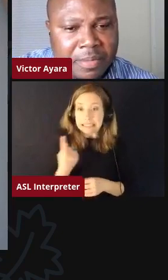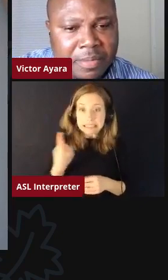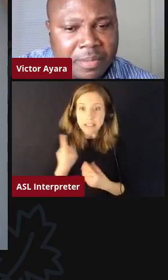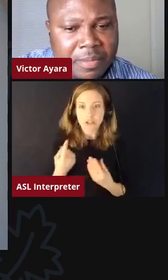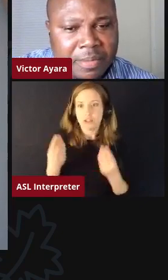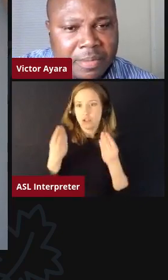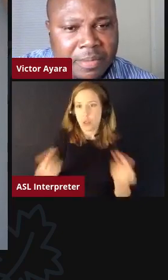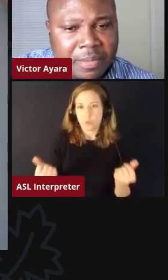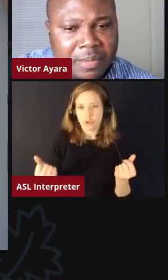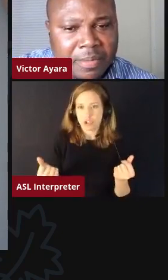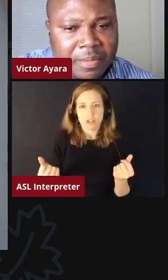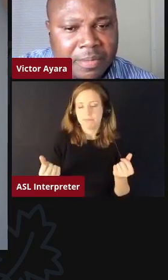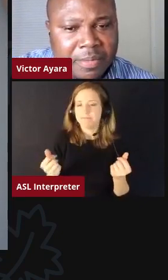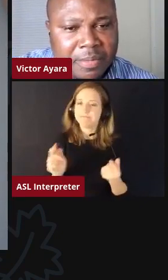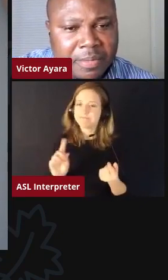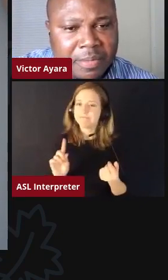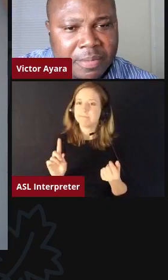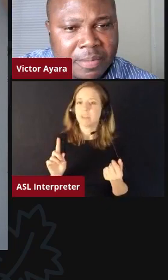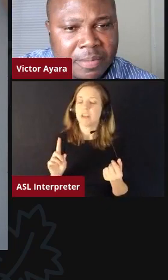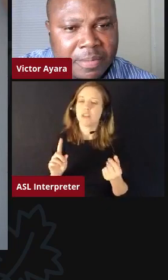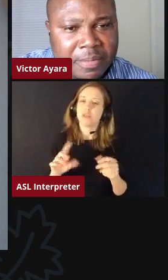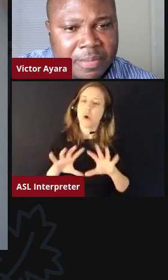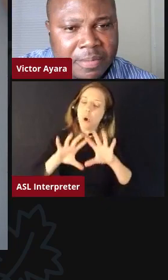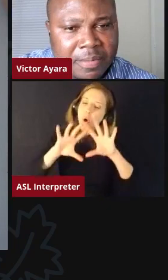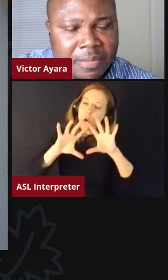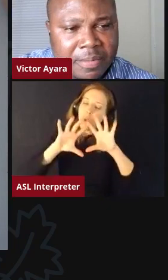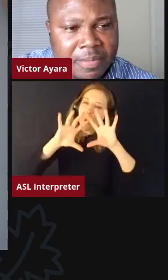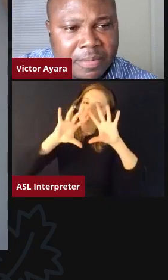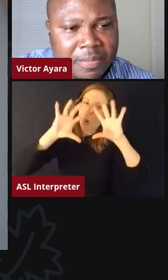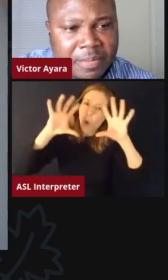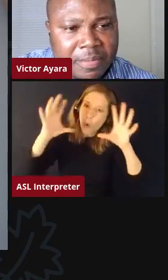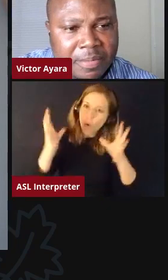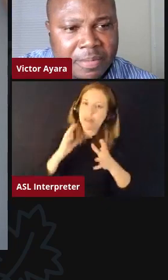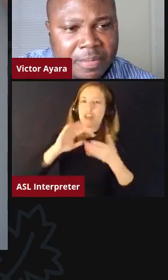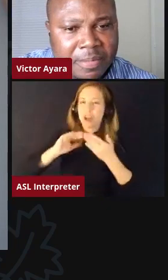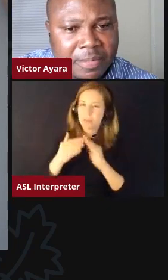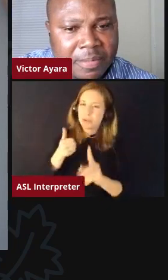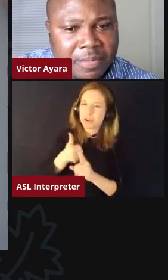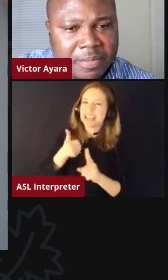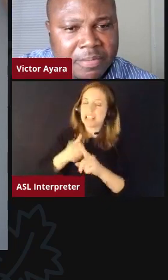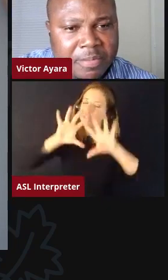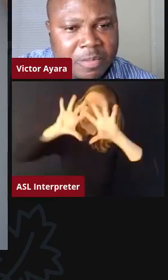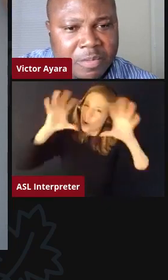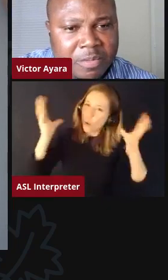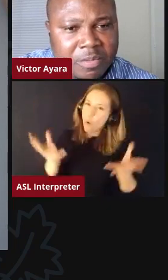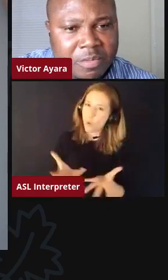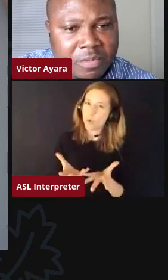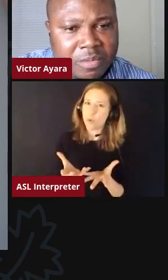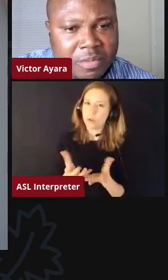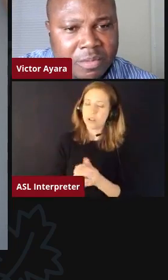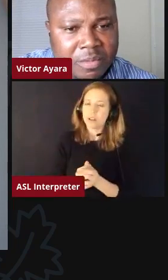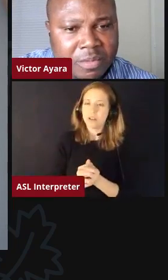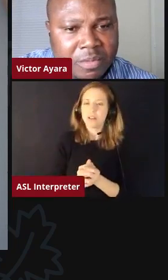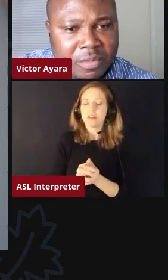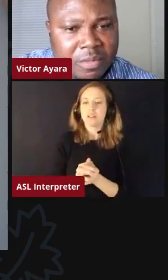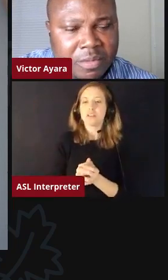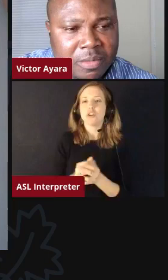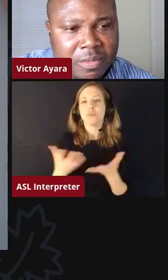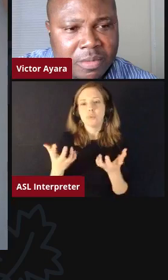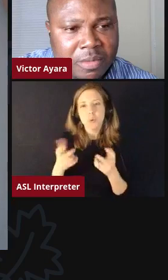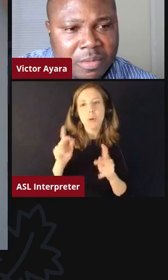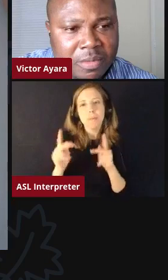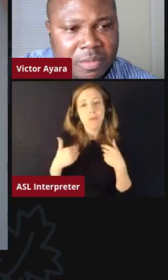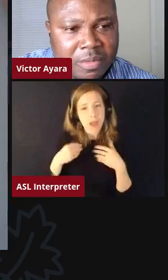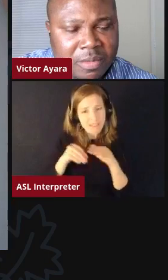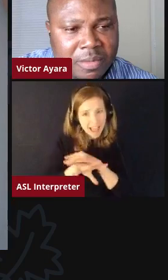cumulatively. How can we help the community with getting access to resources timely on when they need them so that they're feeling better, but then